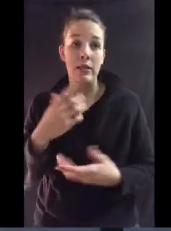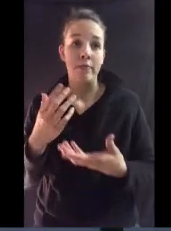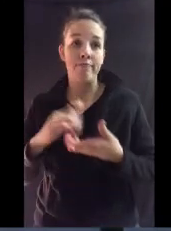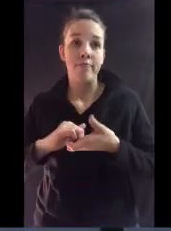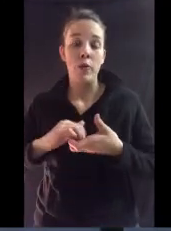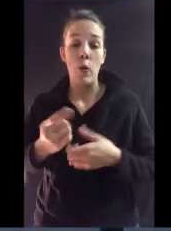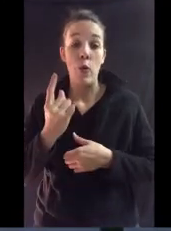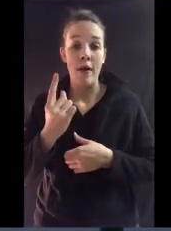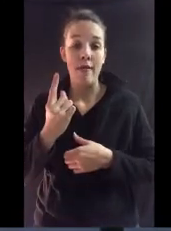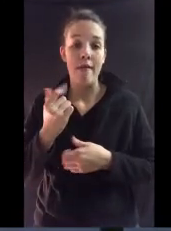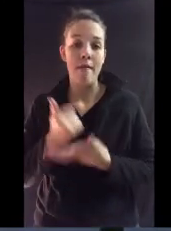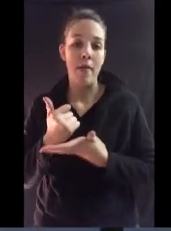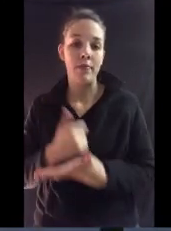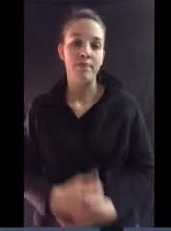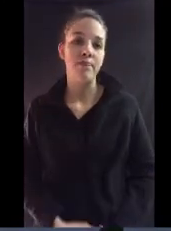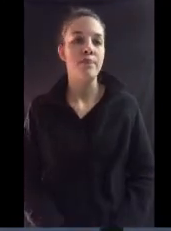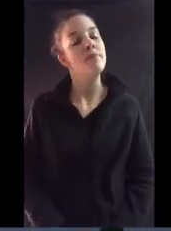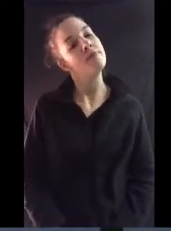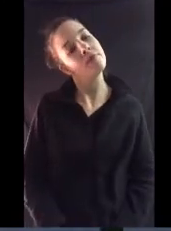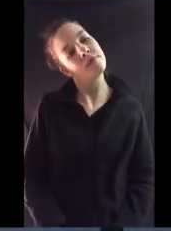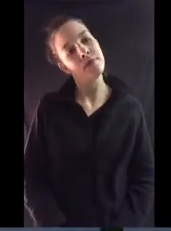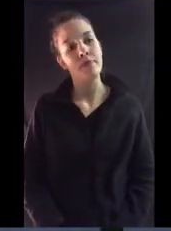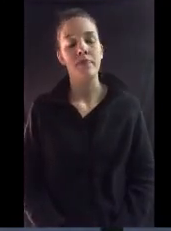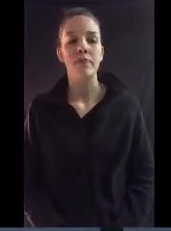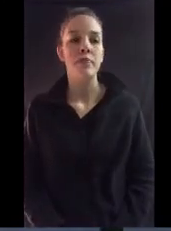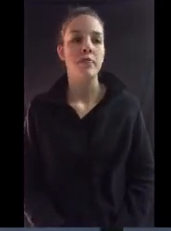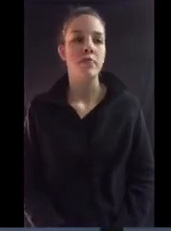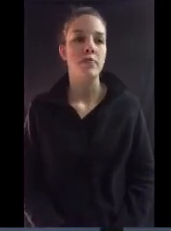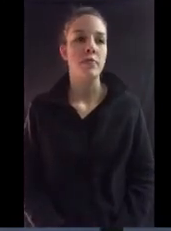as you make us one. Amen.